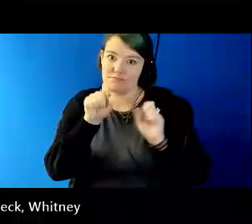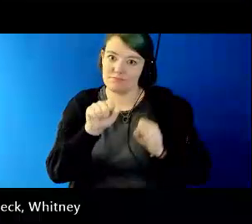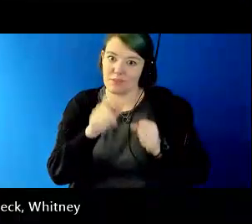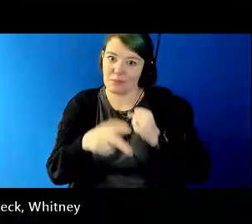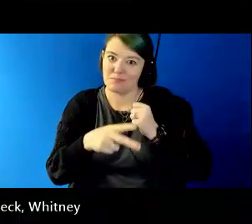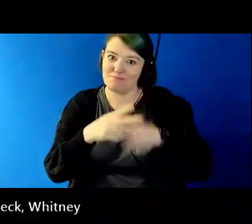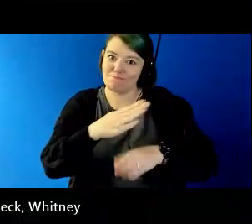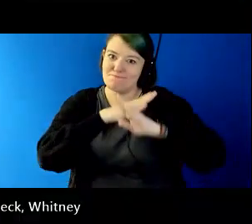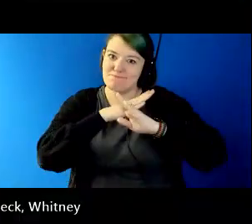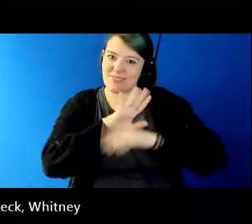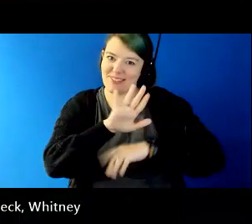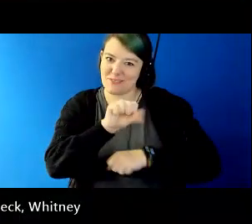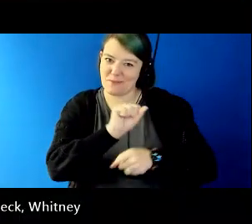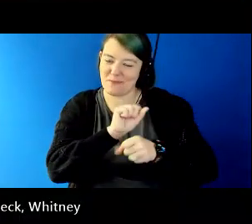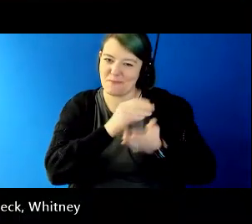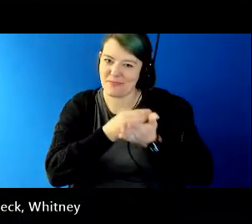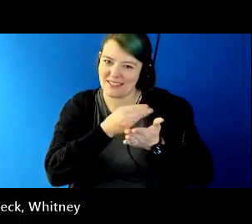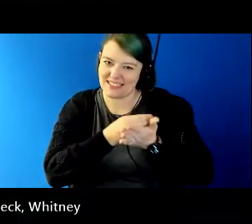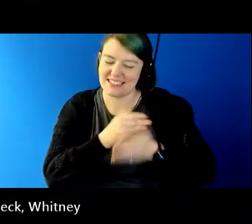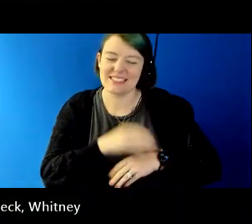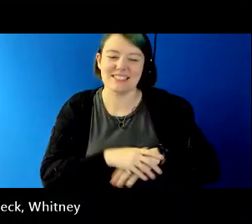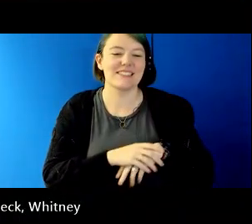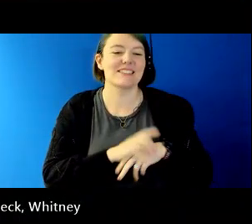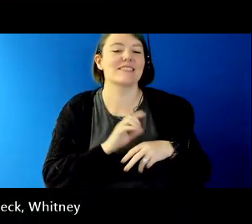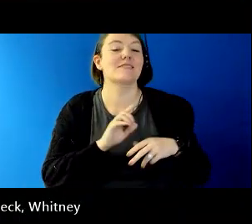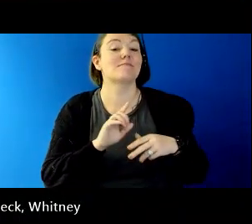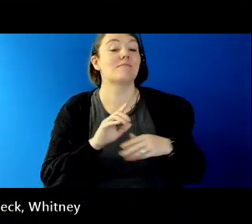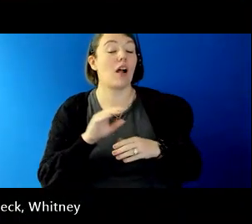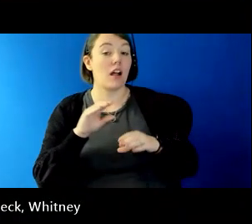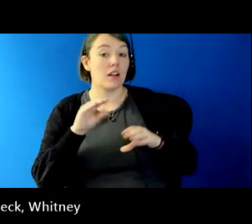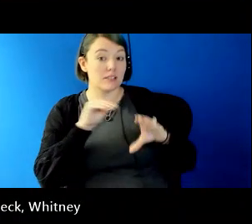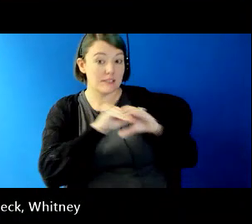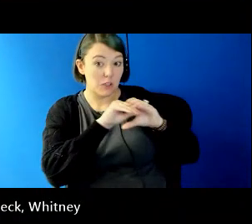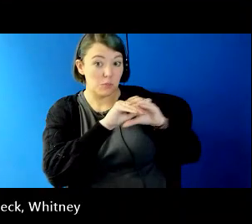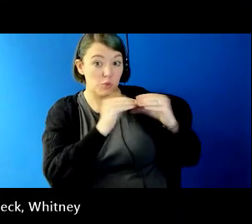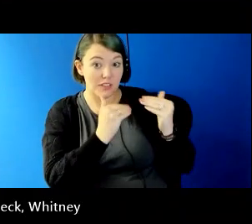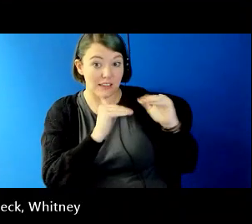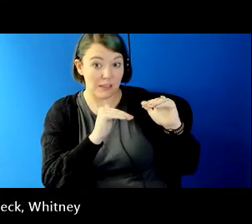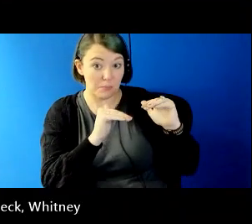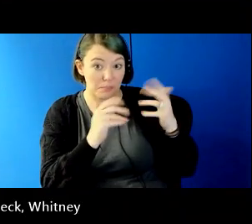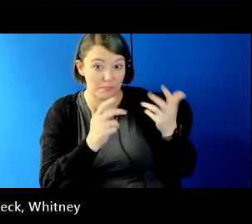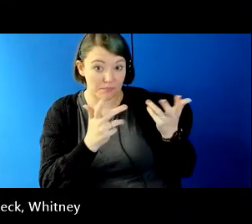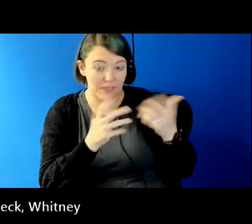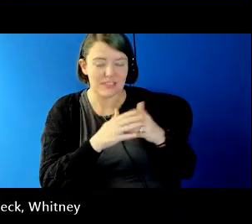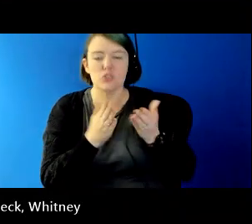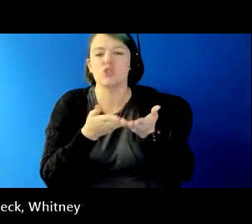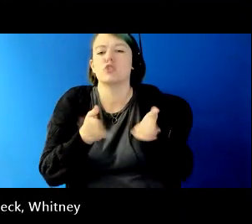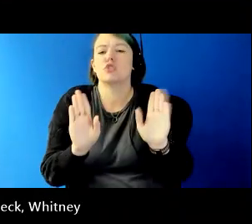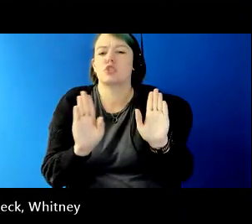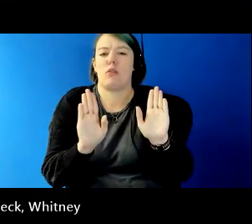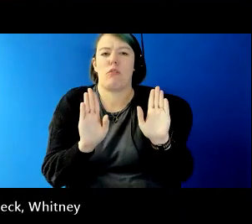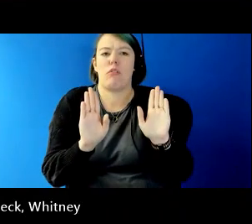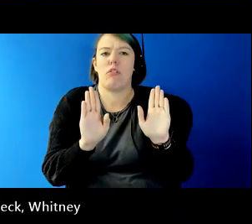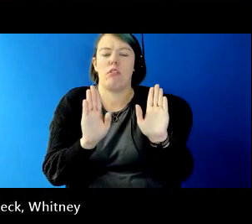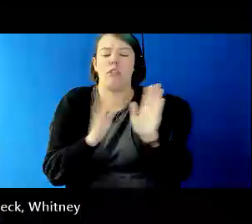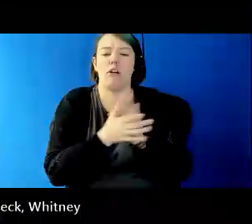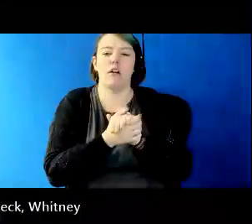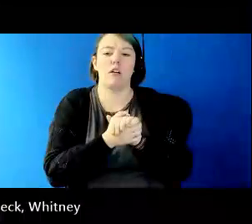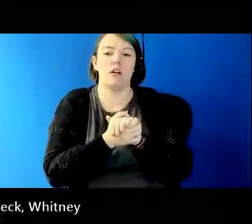money. Also, for the contribution limits, we want to just focus on the general contribution. So that